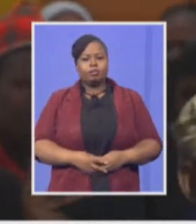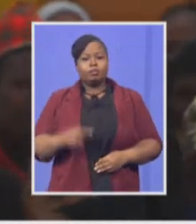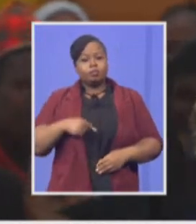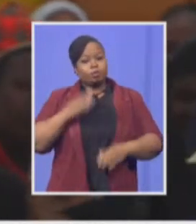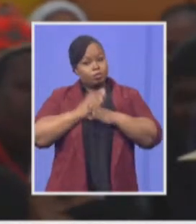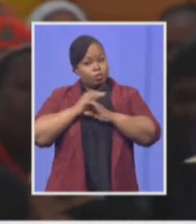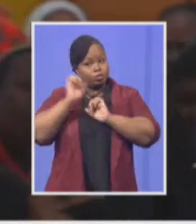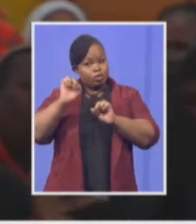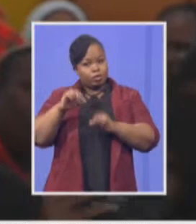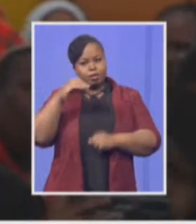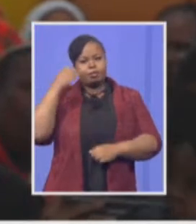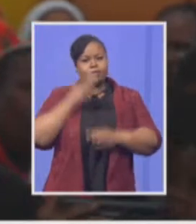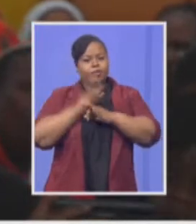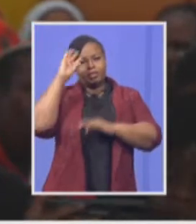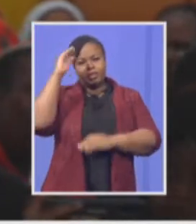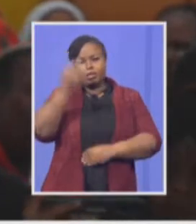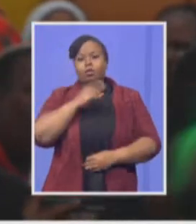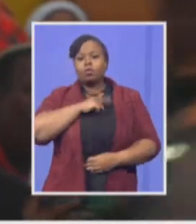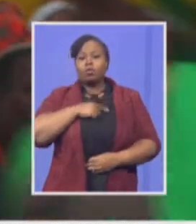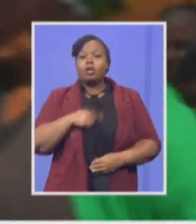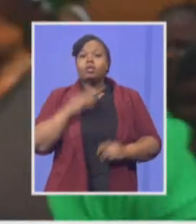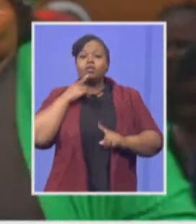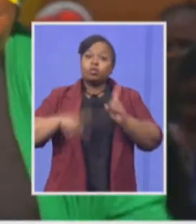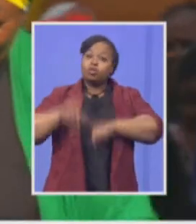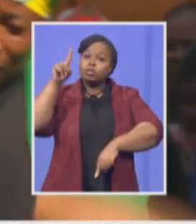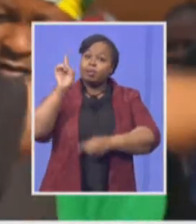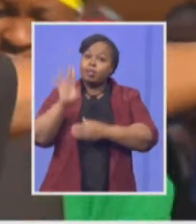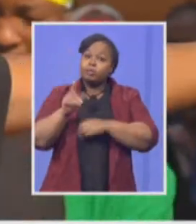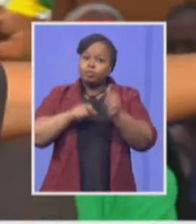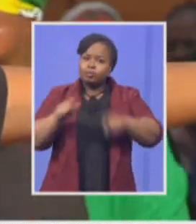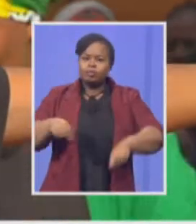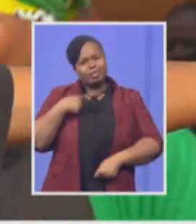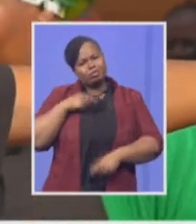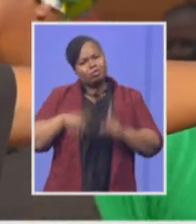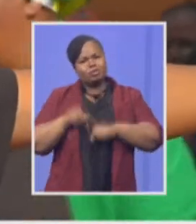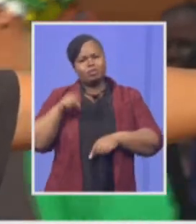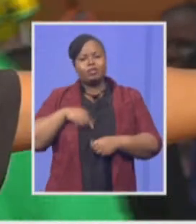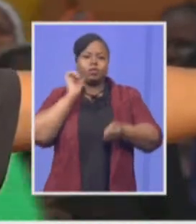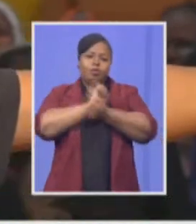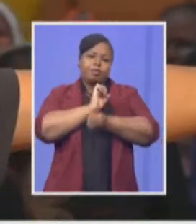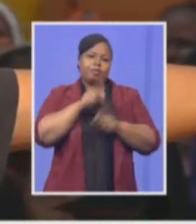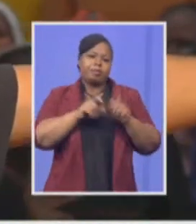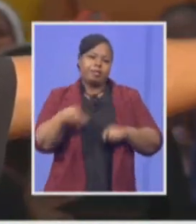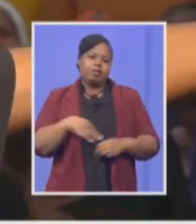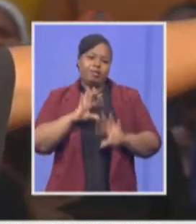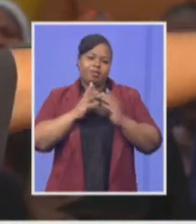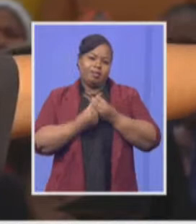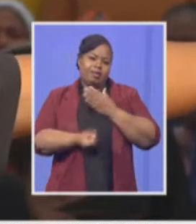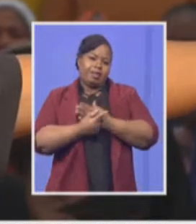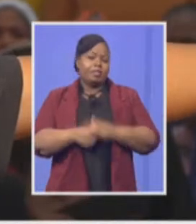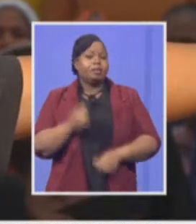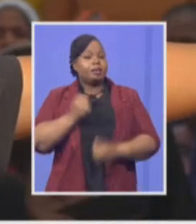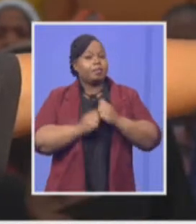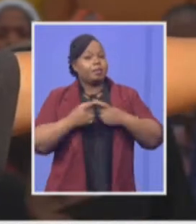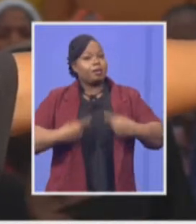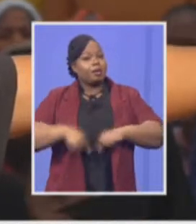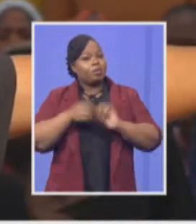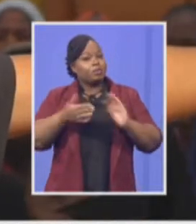wakho bawucela. If kumele uxosha abantu sifuna ukuboshwa abantu la kule nto enzekela. Our brothers died there.